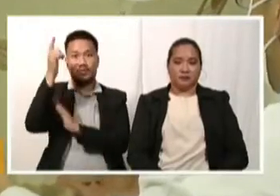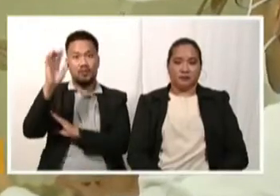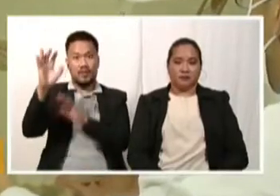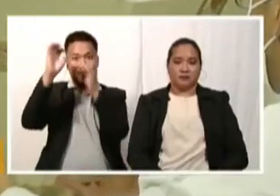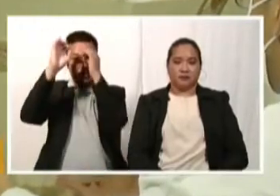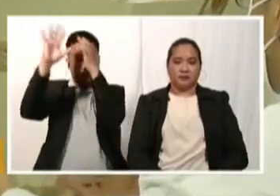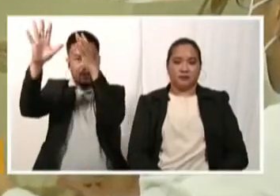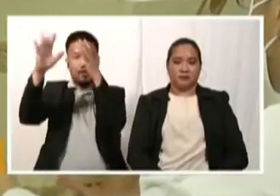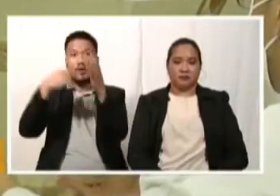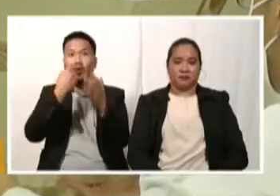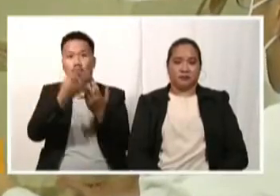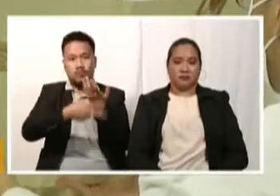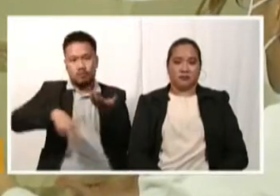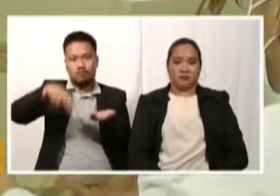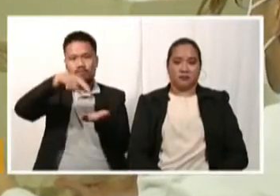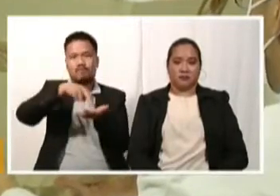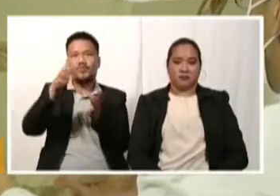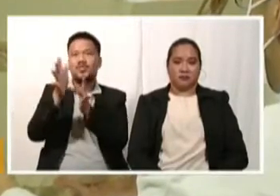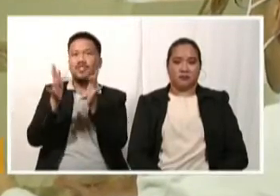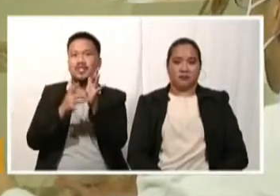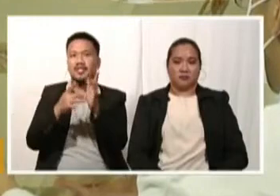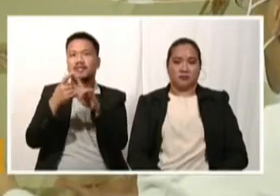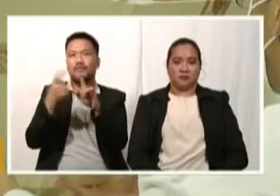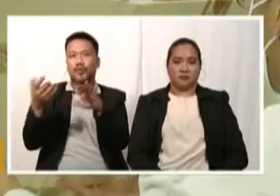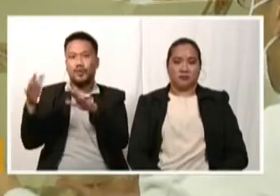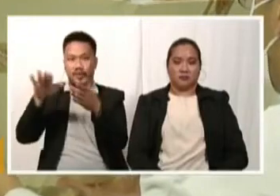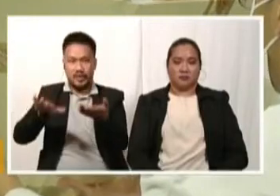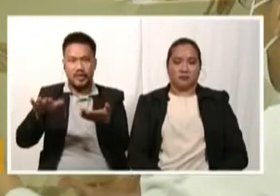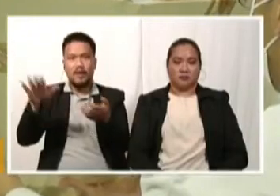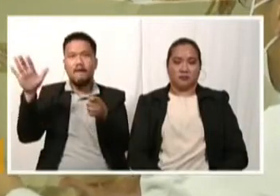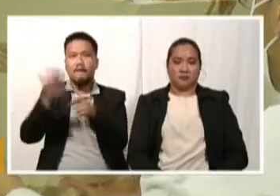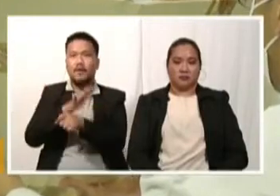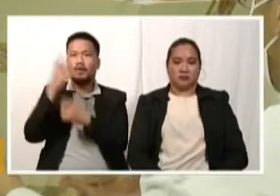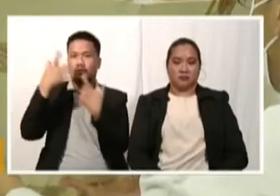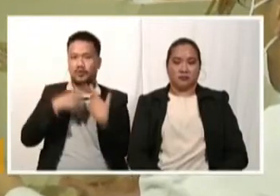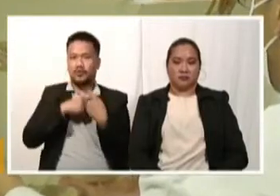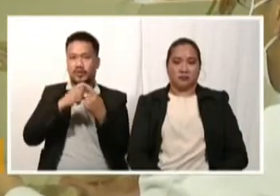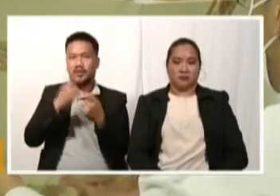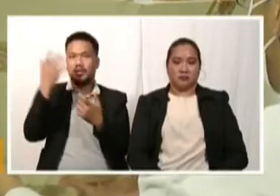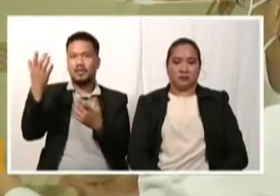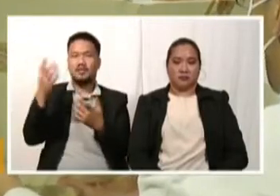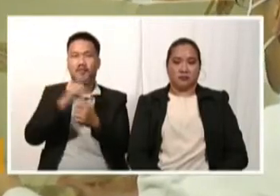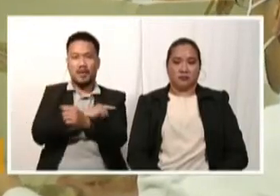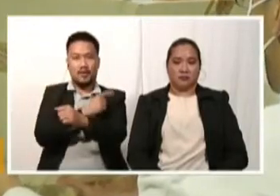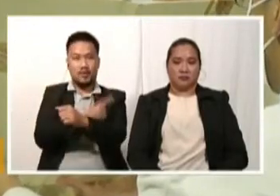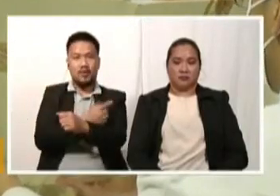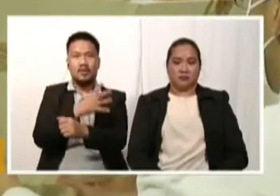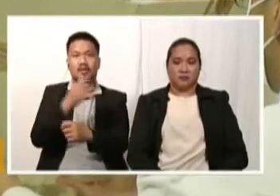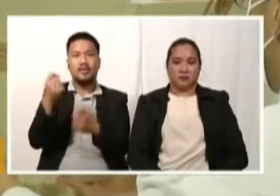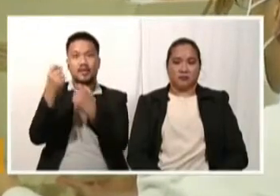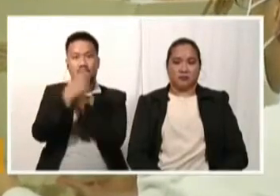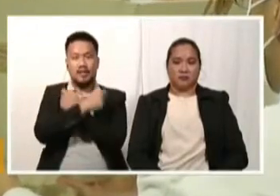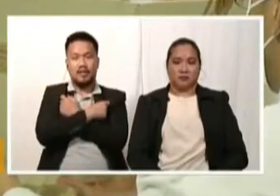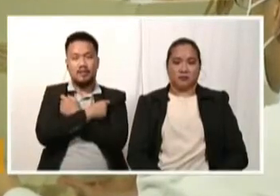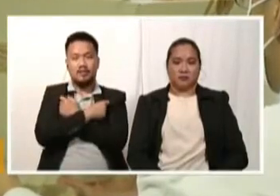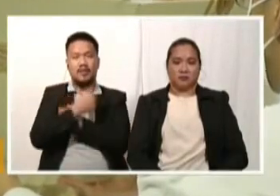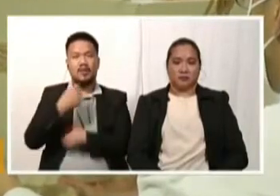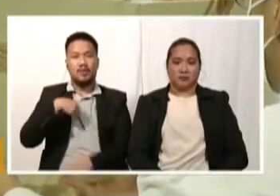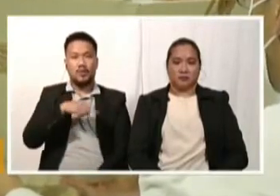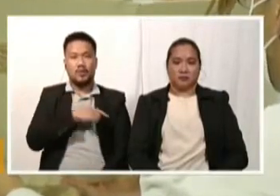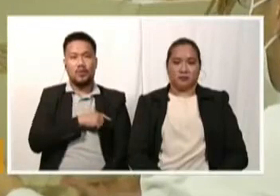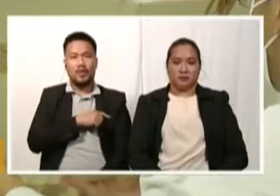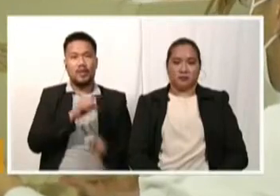who raised Jesus from the dead. Full of trust in his power and love, let us